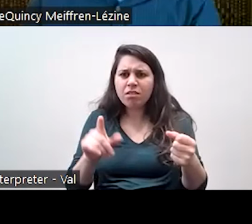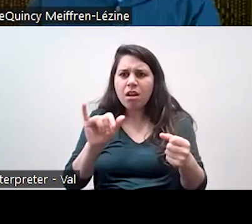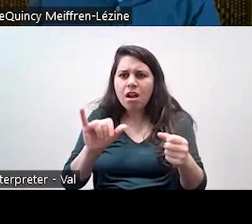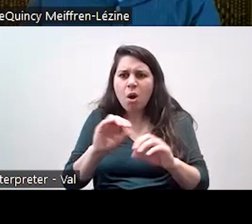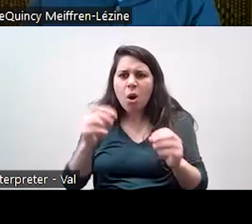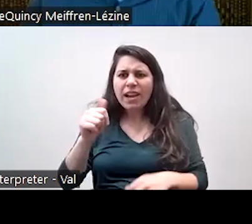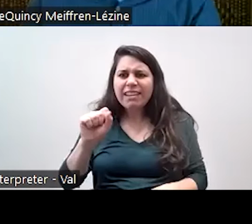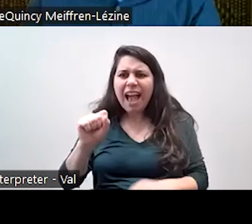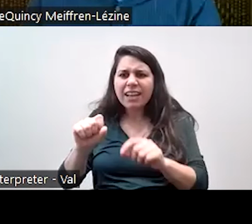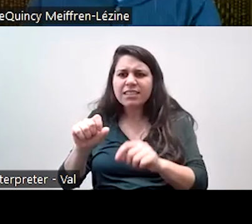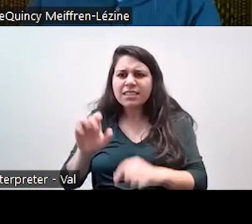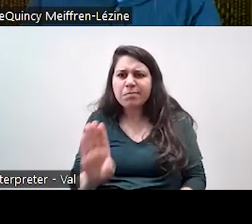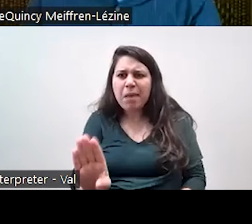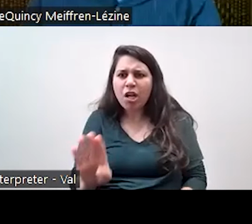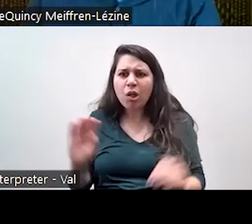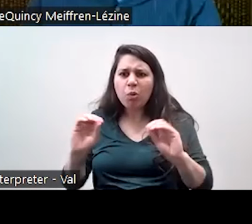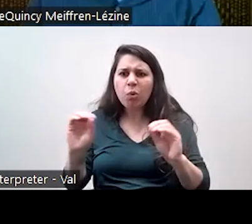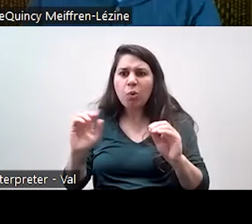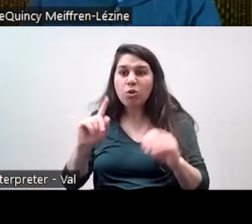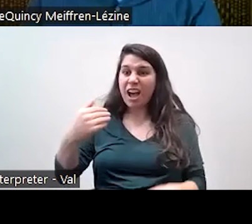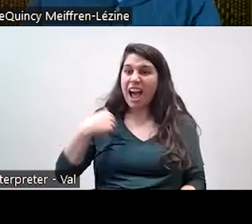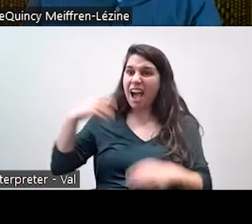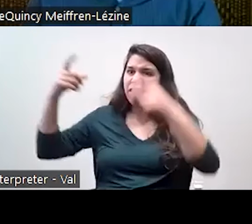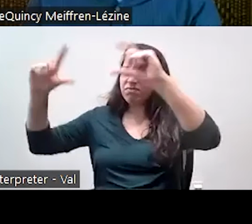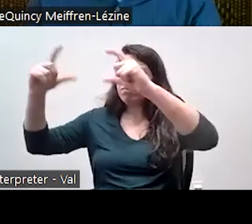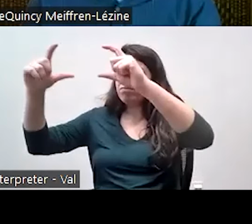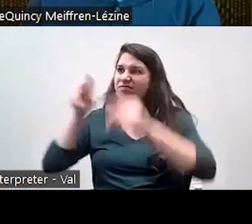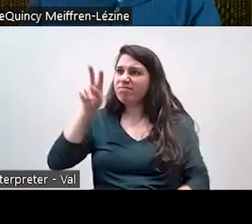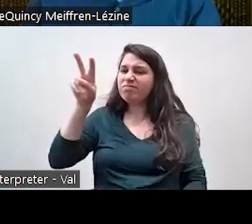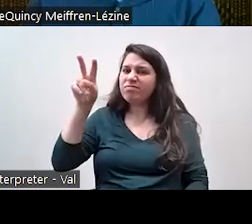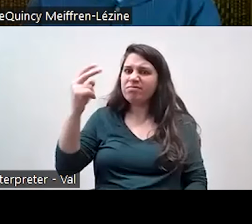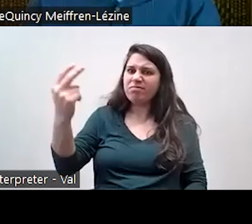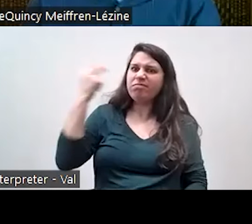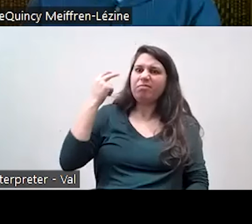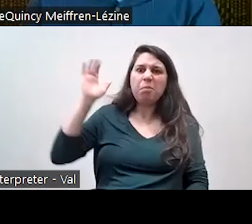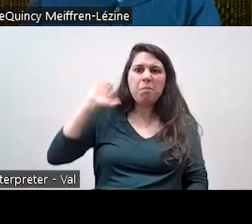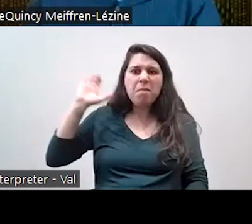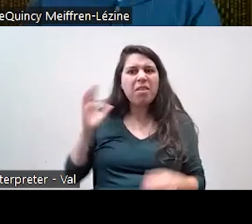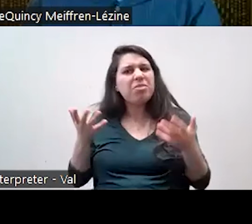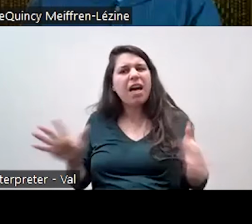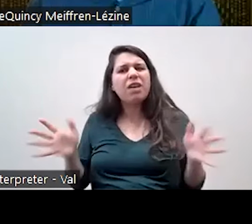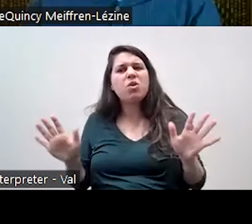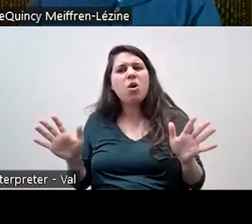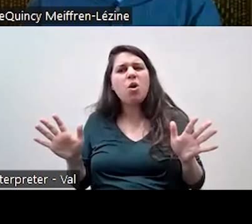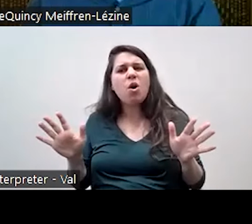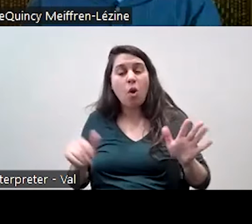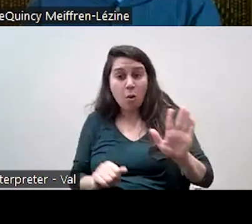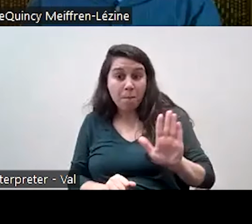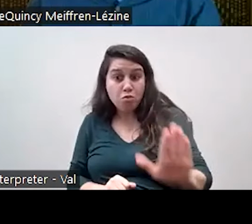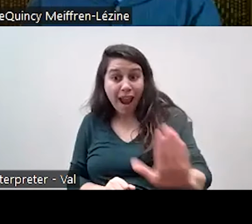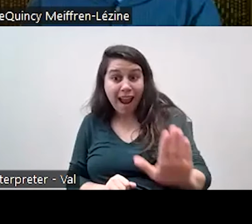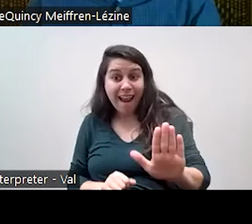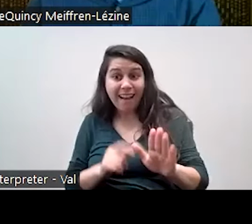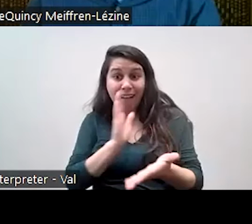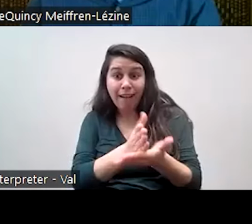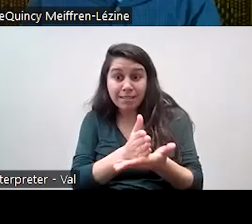have is the rear view mirror to keep looking at what happened in the past, and the brakes to stop you from doing